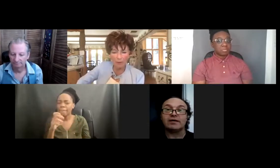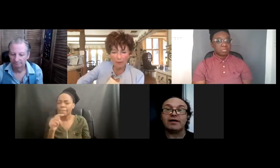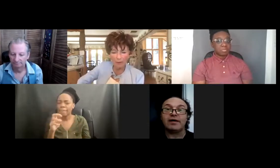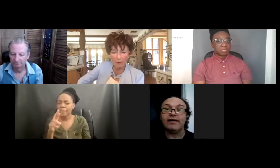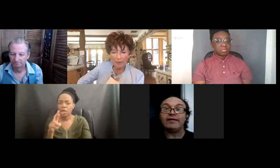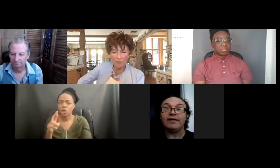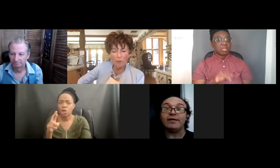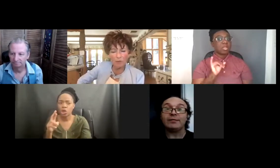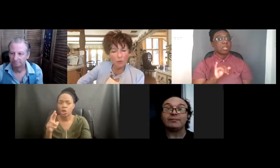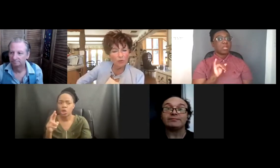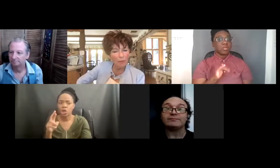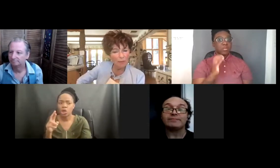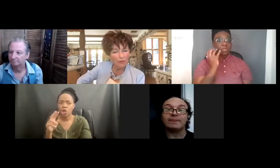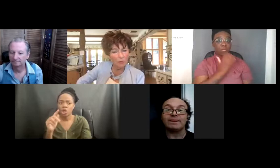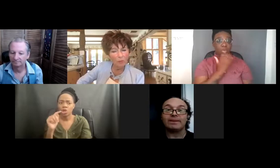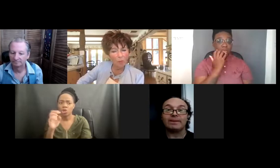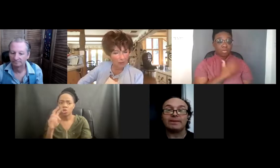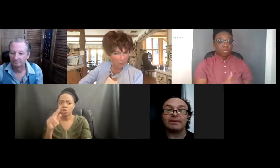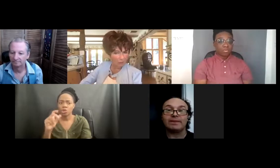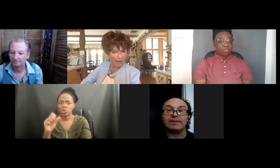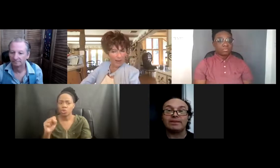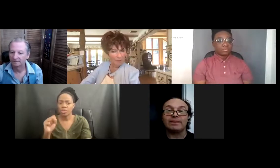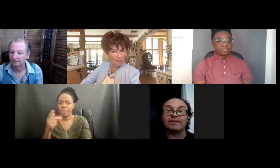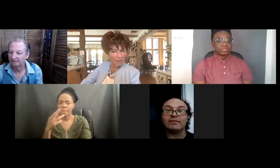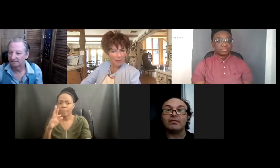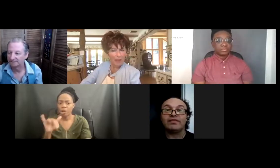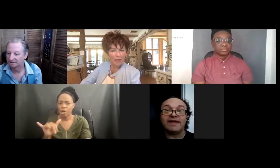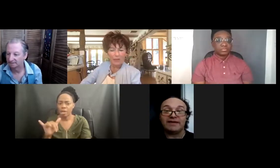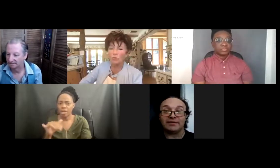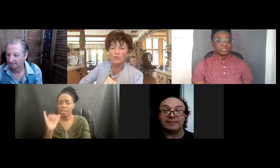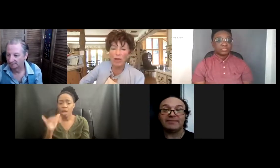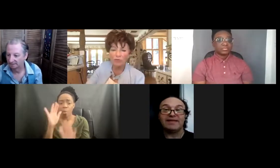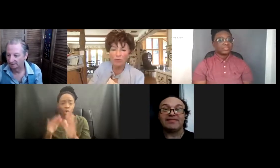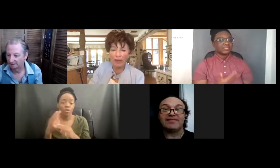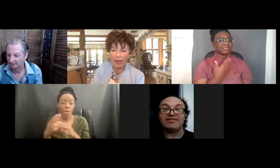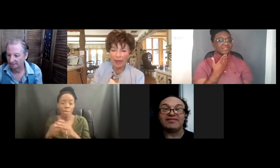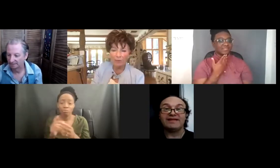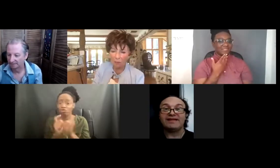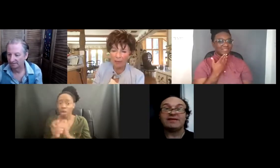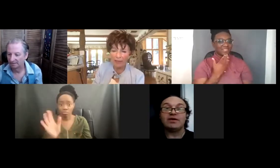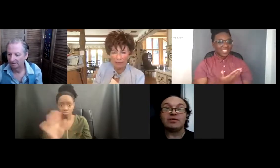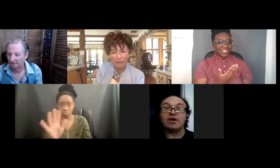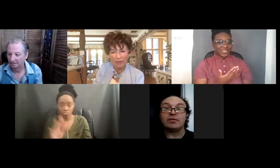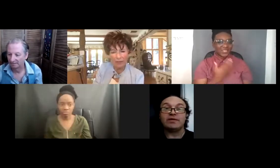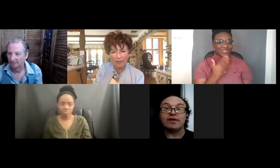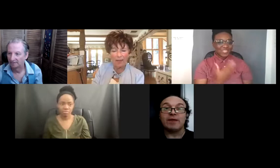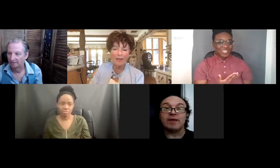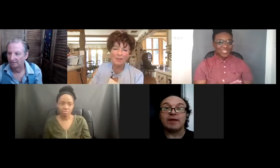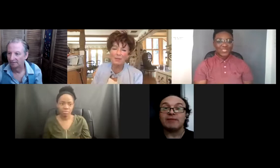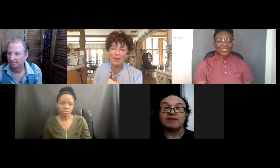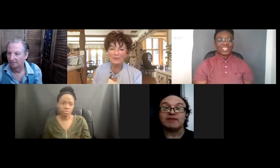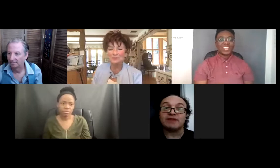Tewksbury. Uh-huh. Oh. Tewksbury is a wonderful name. Really? Well, yeah. Thank you. Don't change that name. Okay. No.